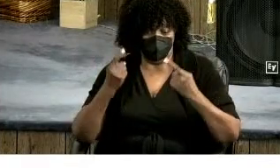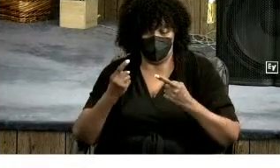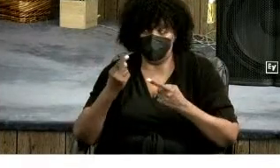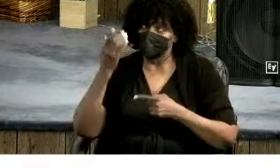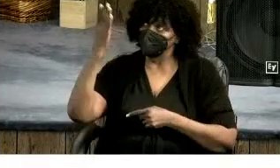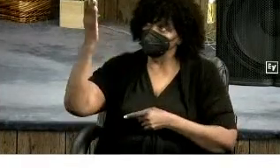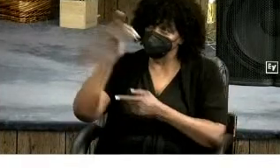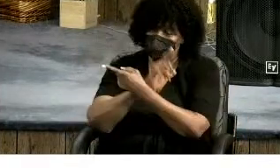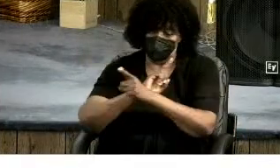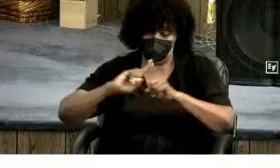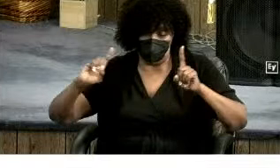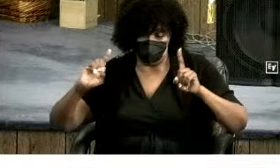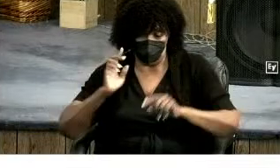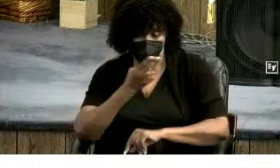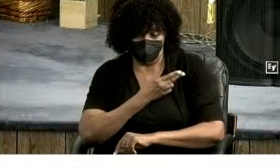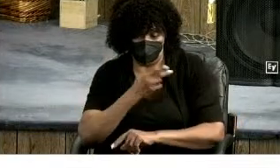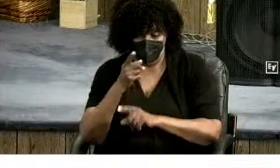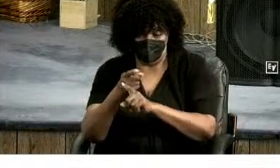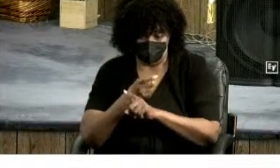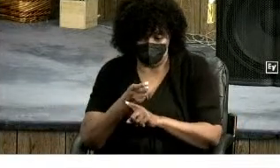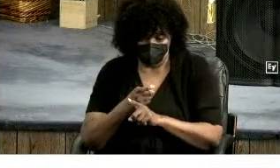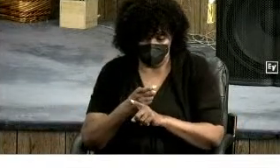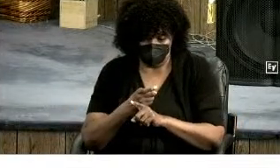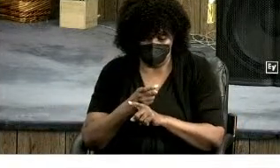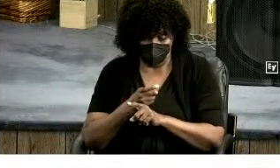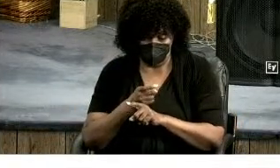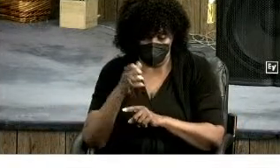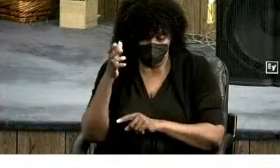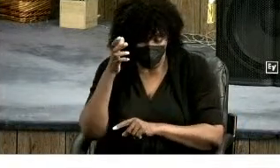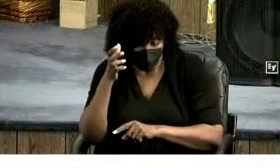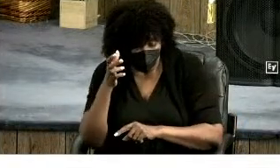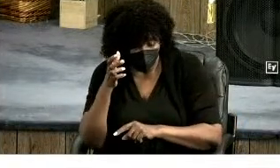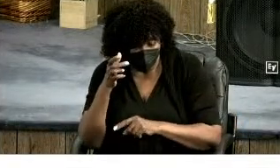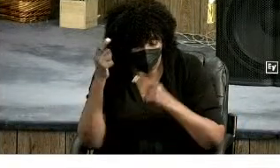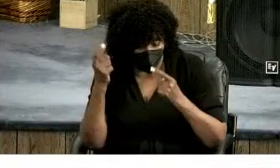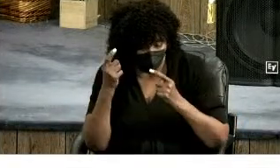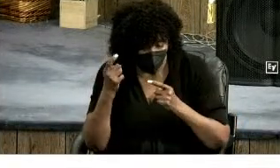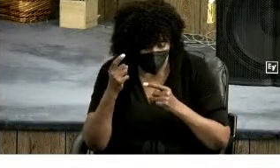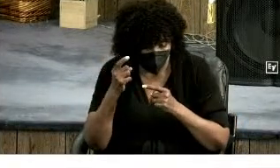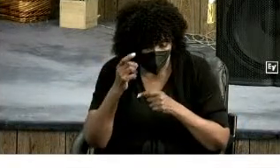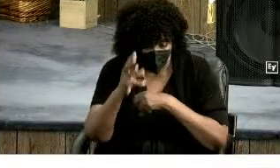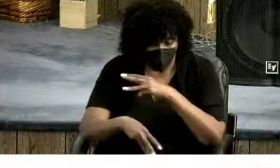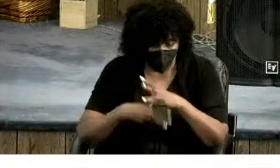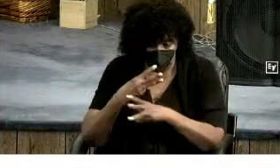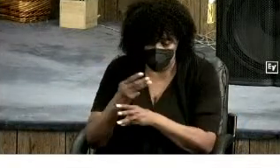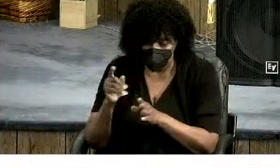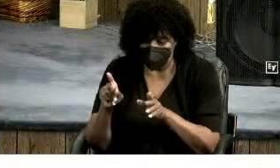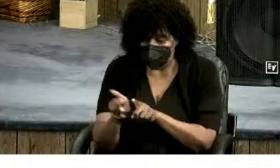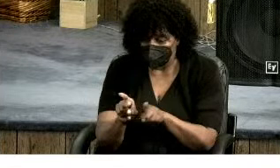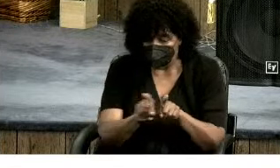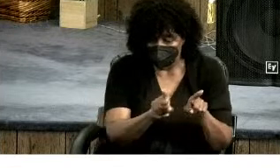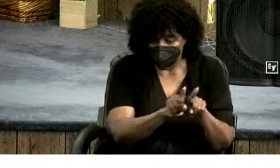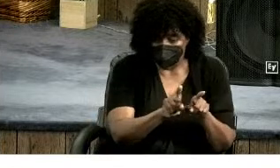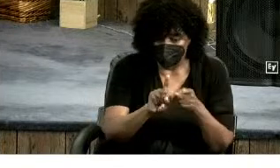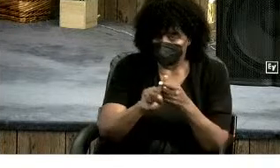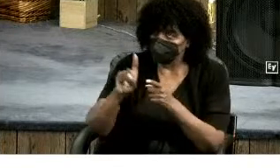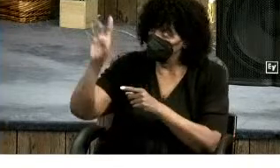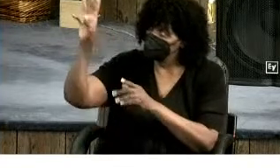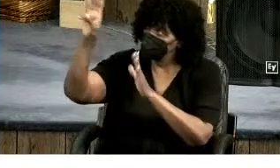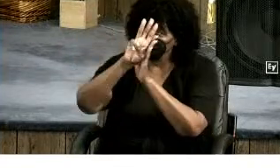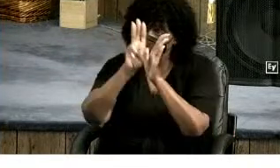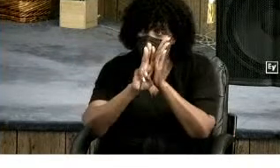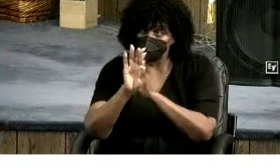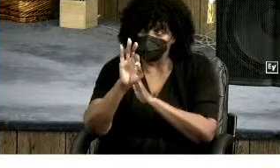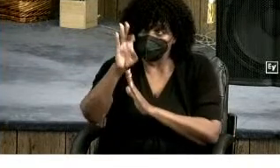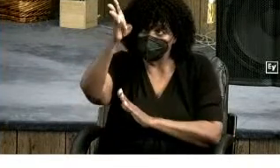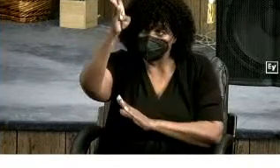us from this present evil world according to the will of God and our Father. Isn't that good news?